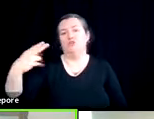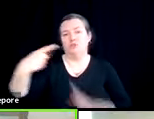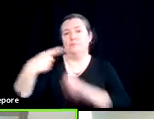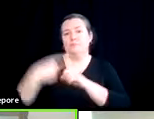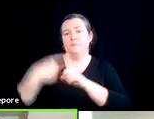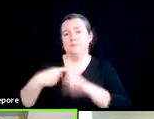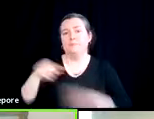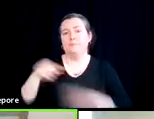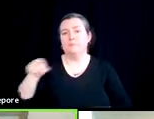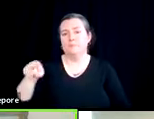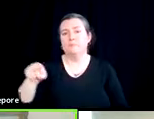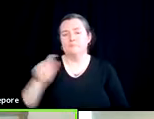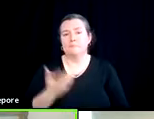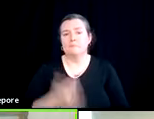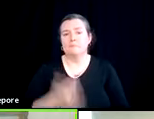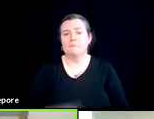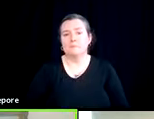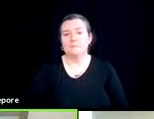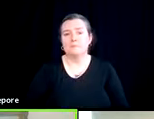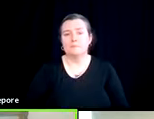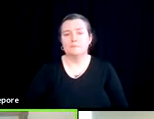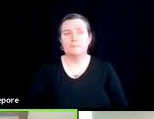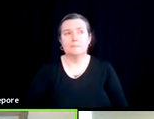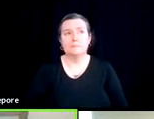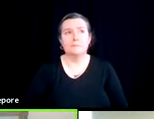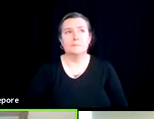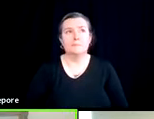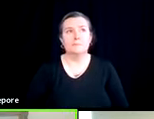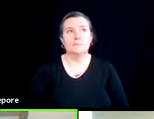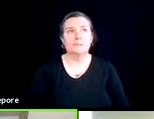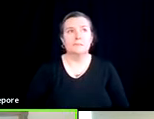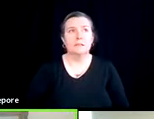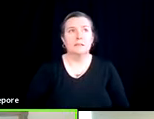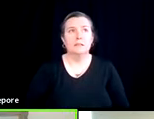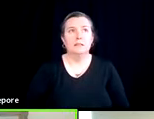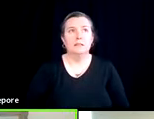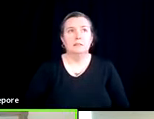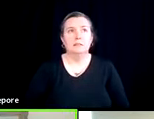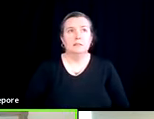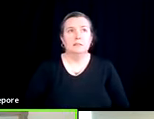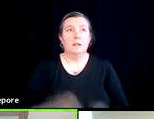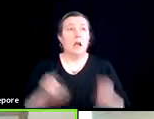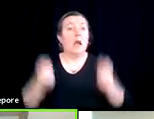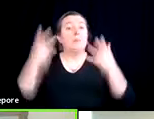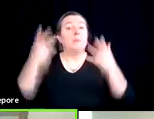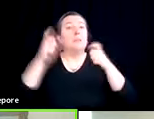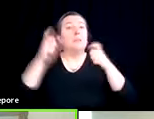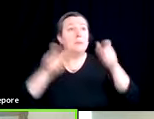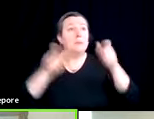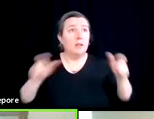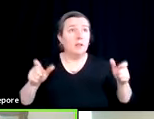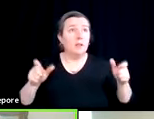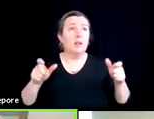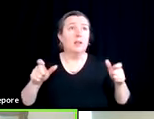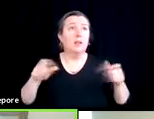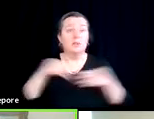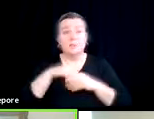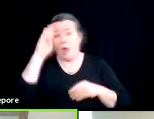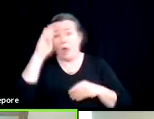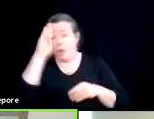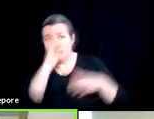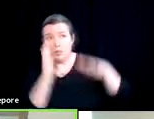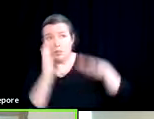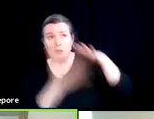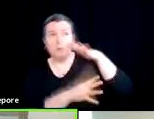conferences, that the number of cases and the number of hospitalizations and the number of ICU admissions are all declining, not just